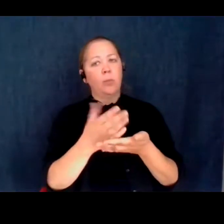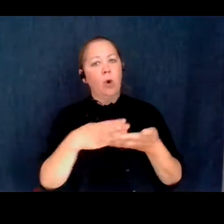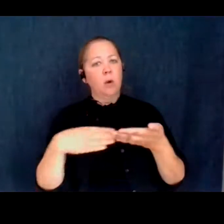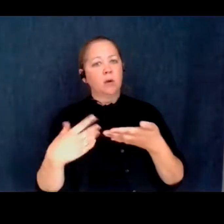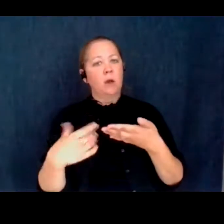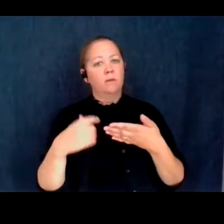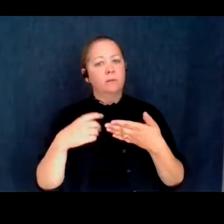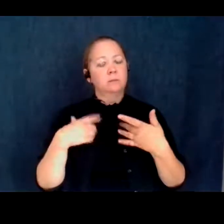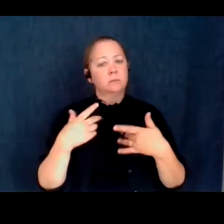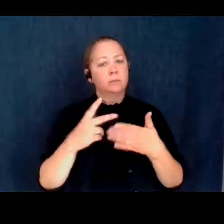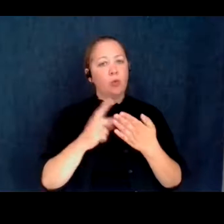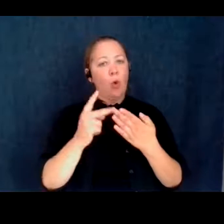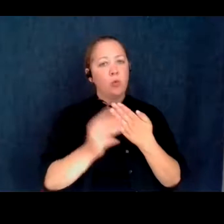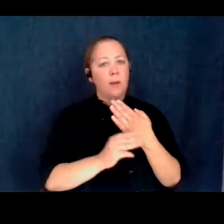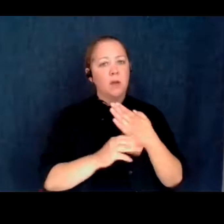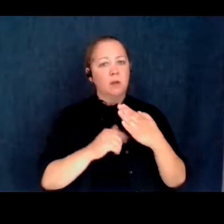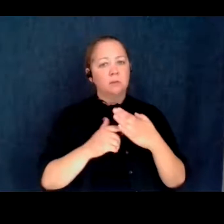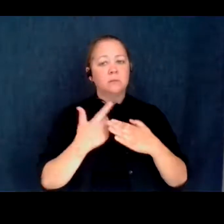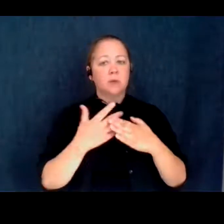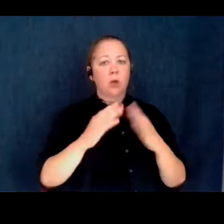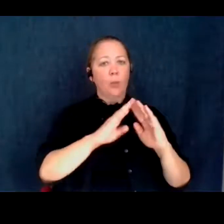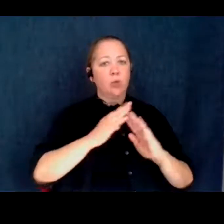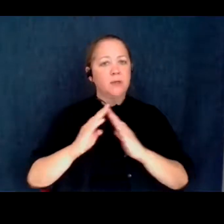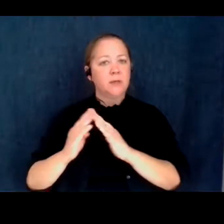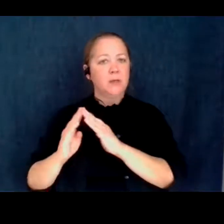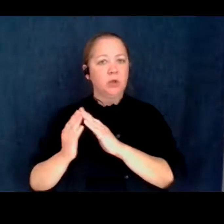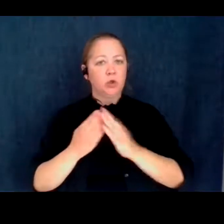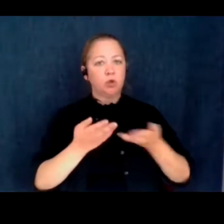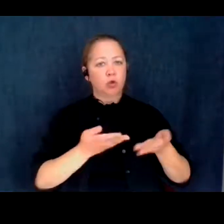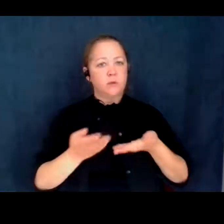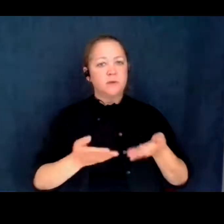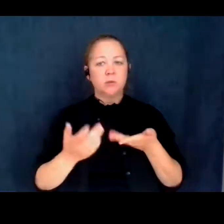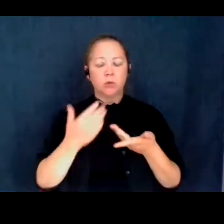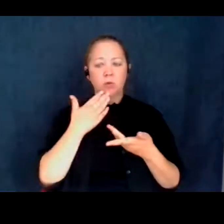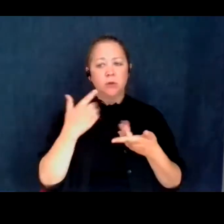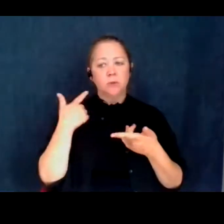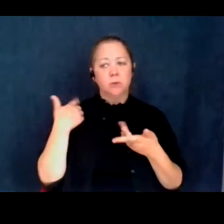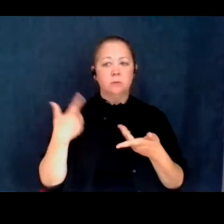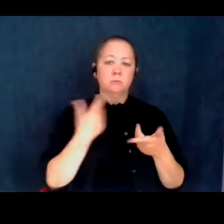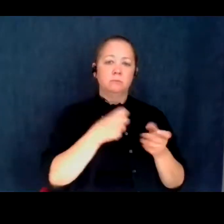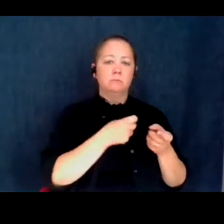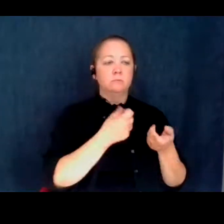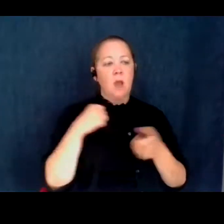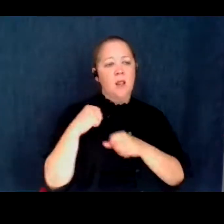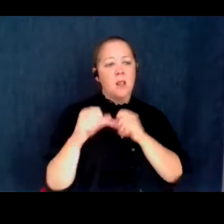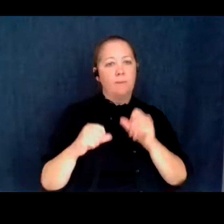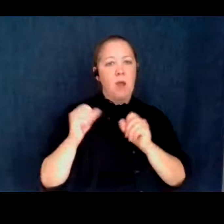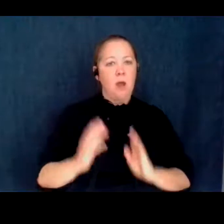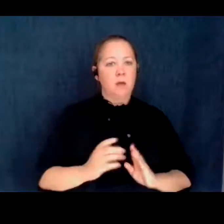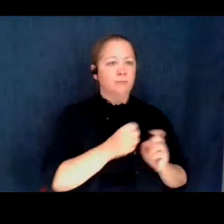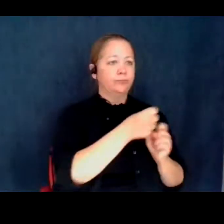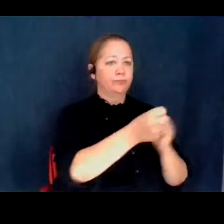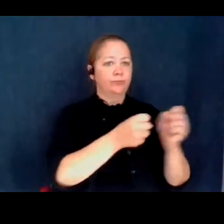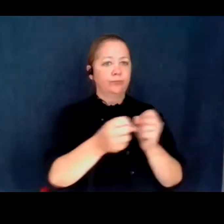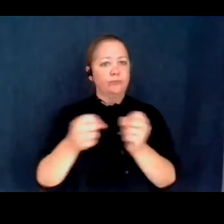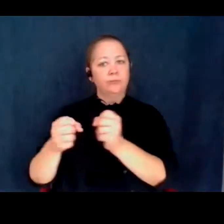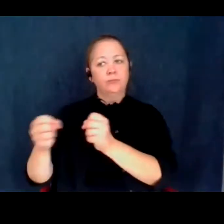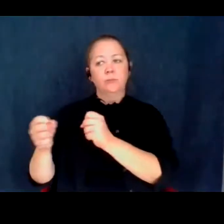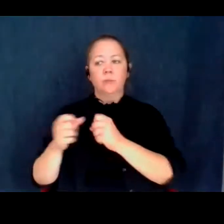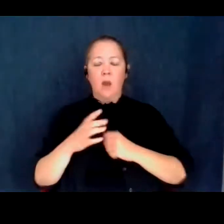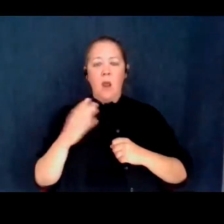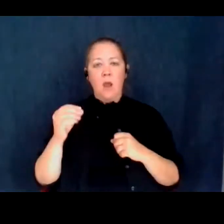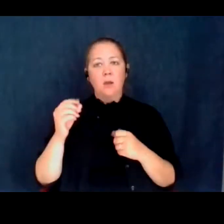It's a good way to get the alumni involved, and we have grants available from State Department for these alumni who want to create projects. And so